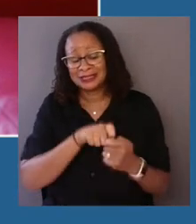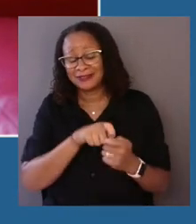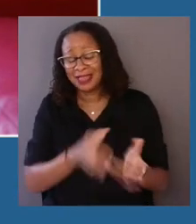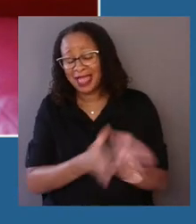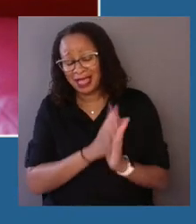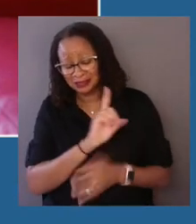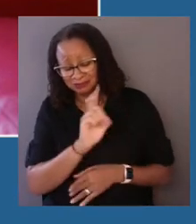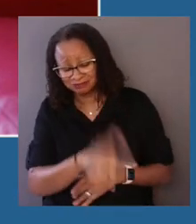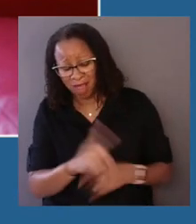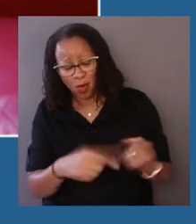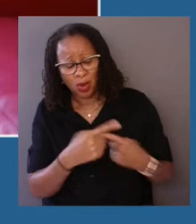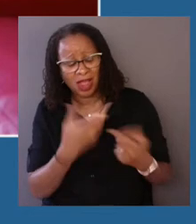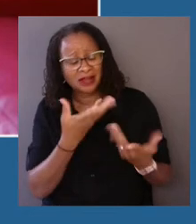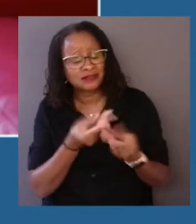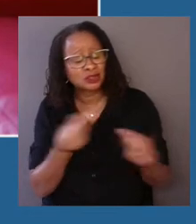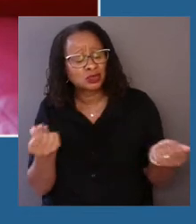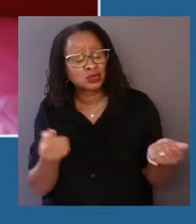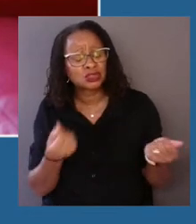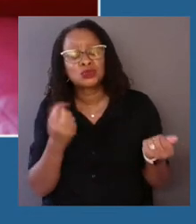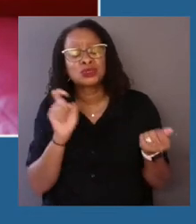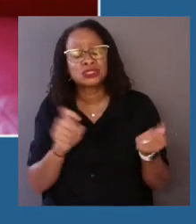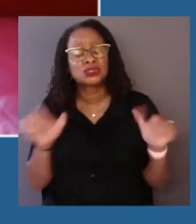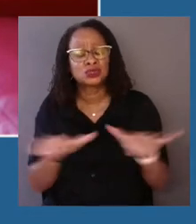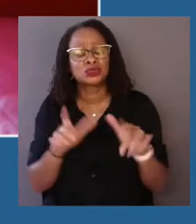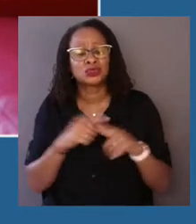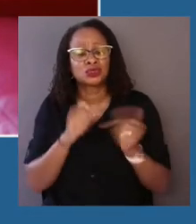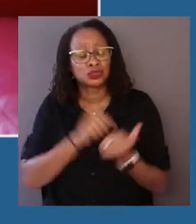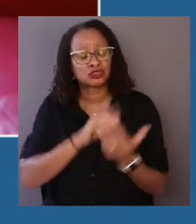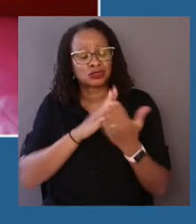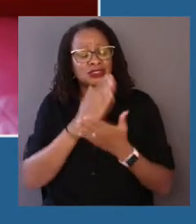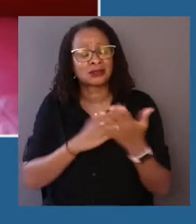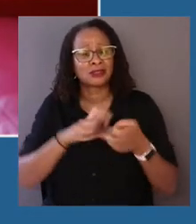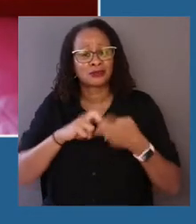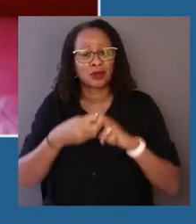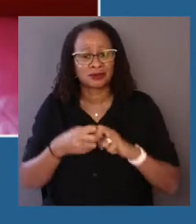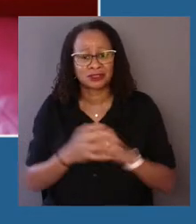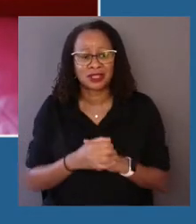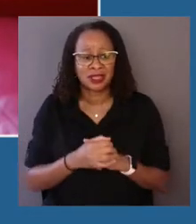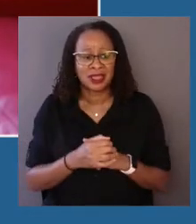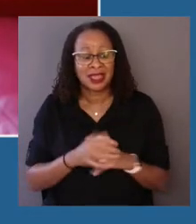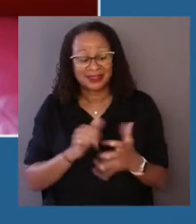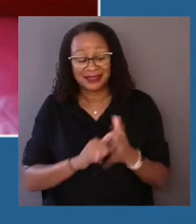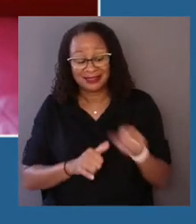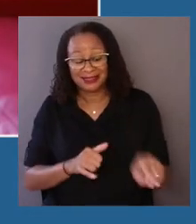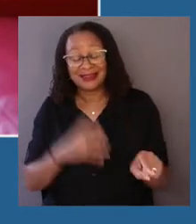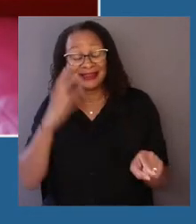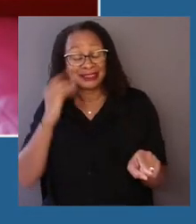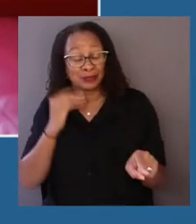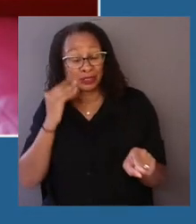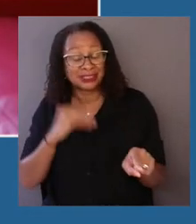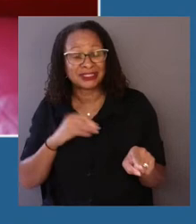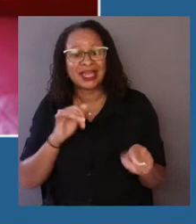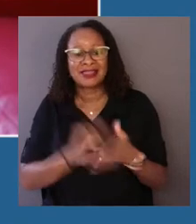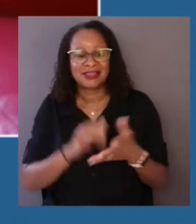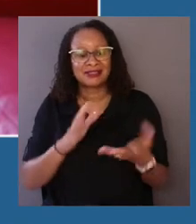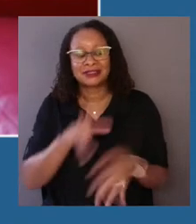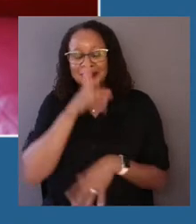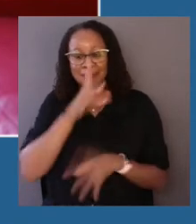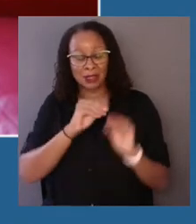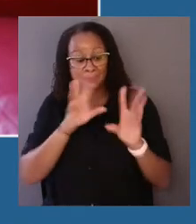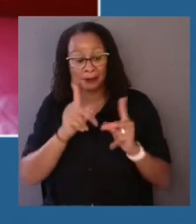kinds of solutions do we need to address some of the problems that they're experiencing and that they're articulating? And